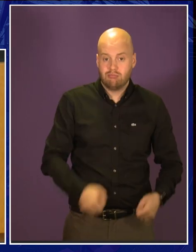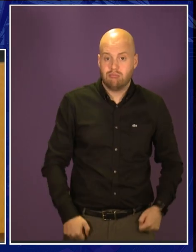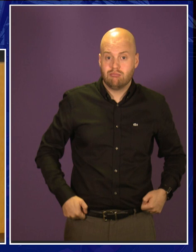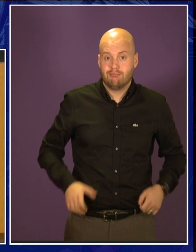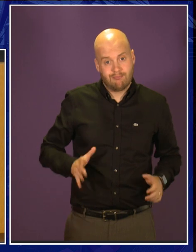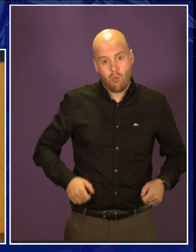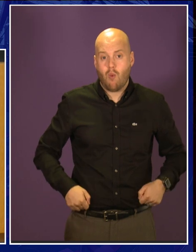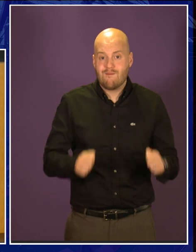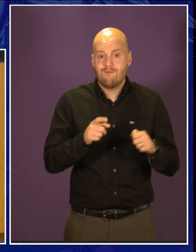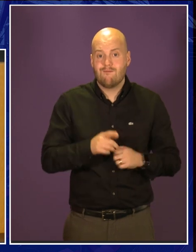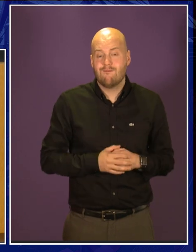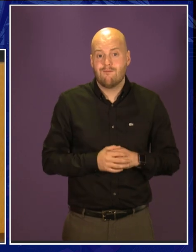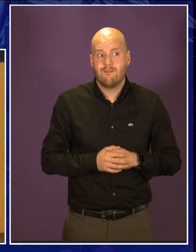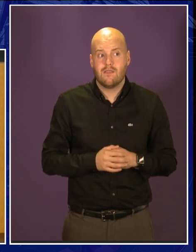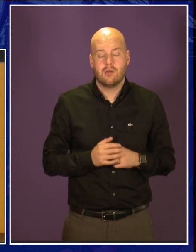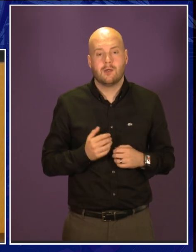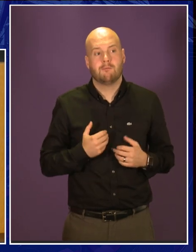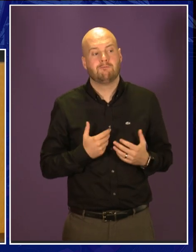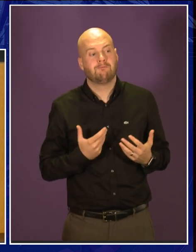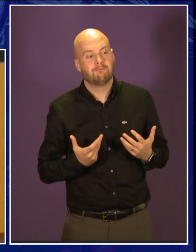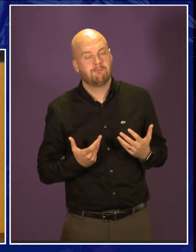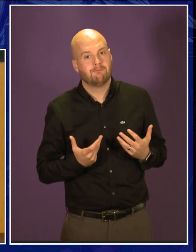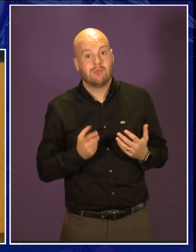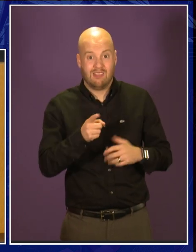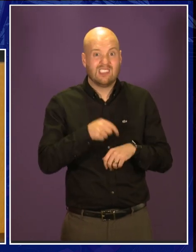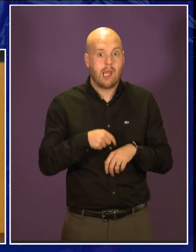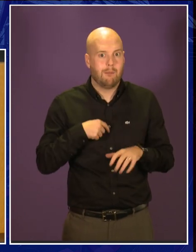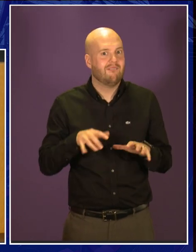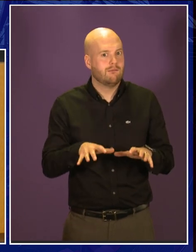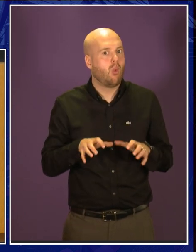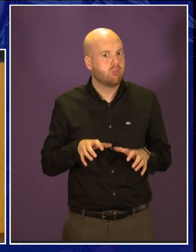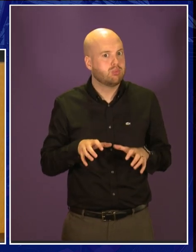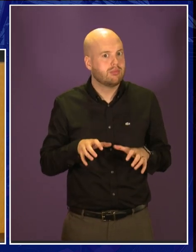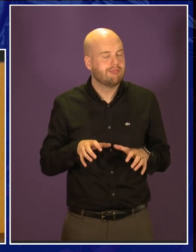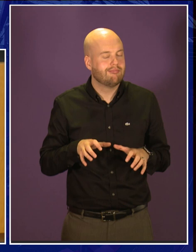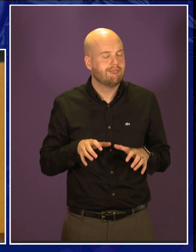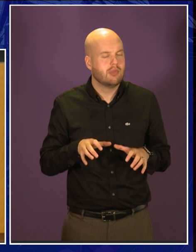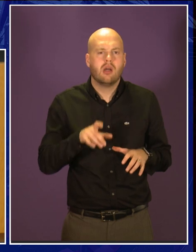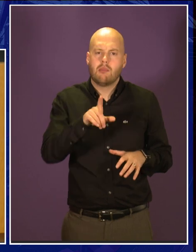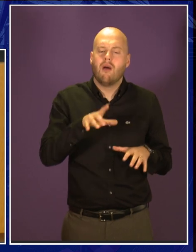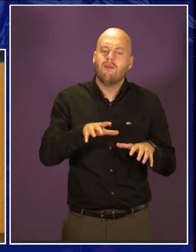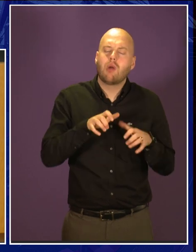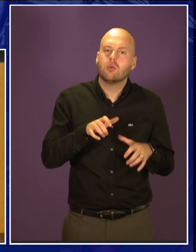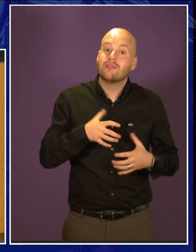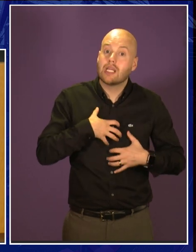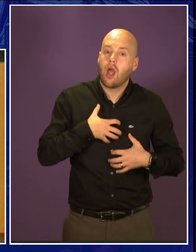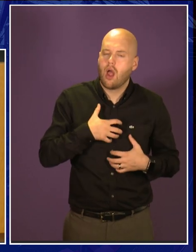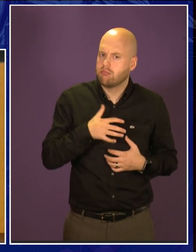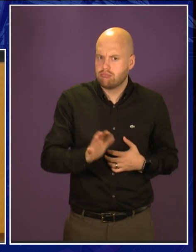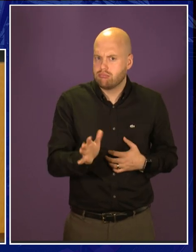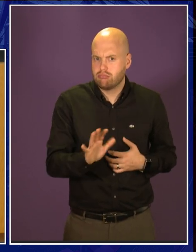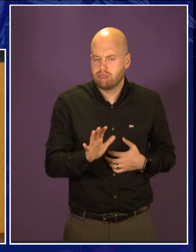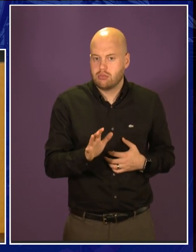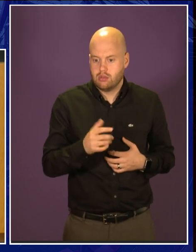I and now I'm in this moment, I freeze. I wasn't afraid, actually, because during that time, I was,